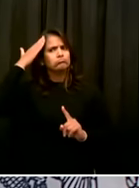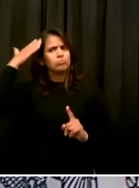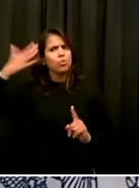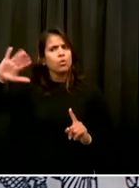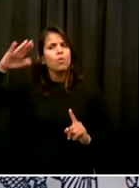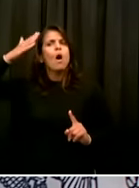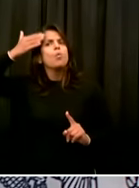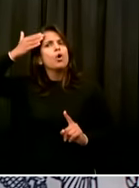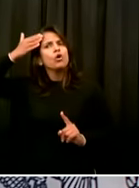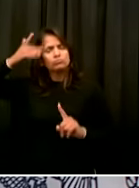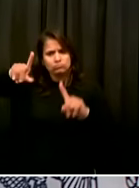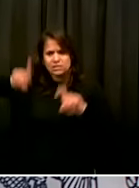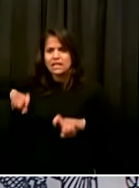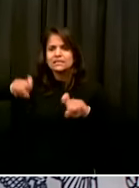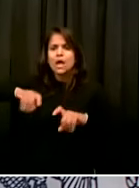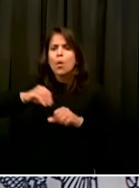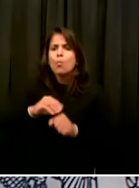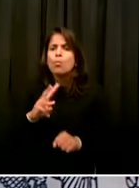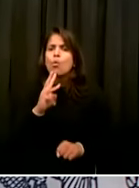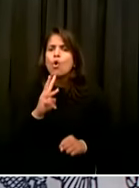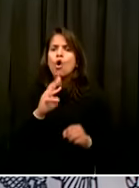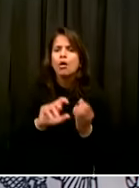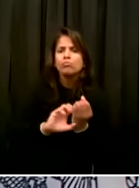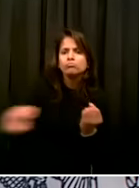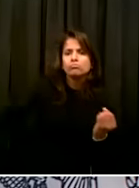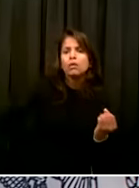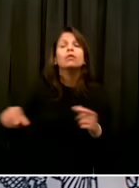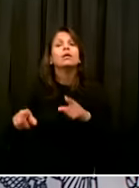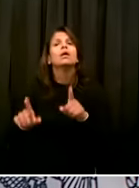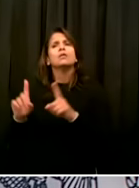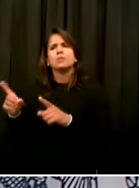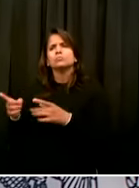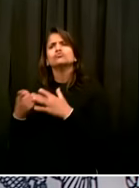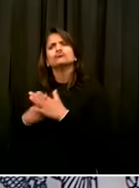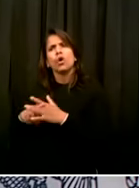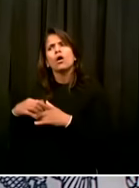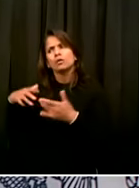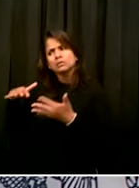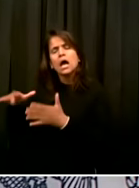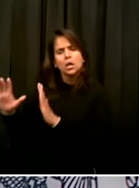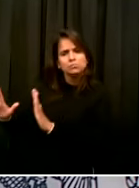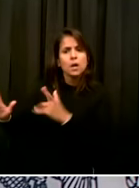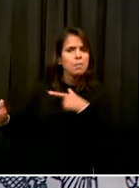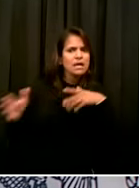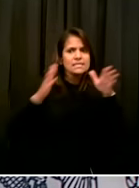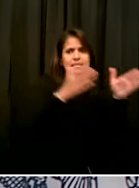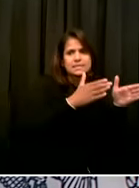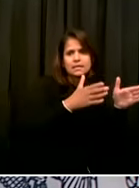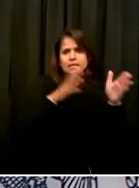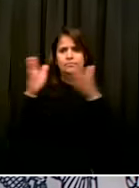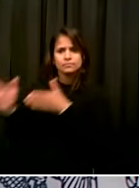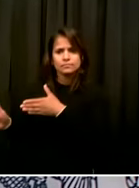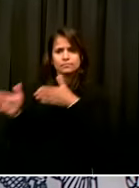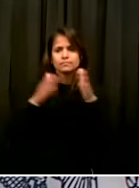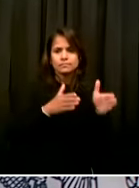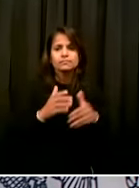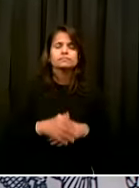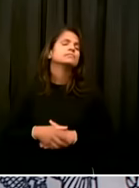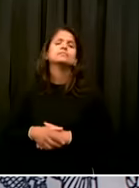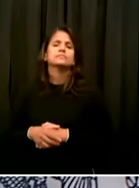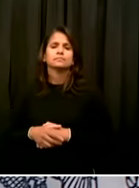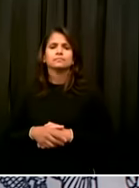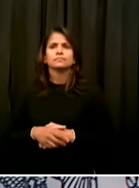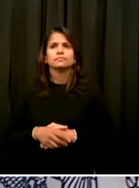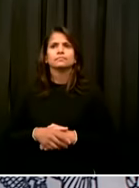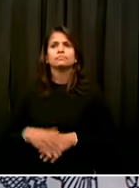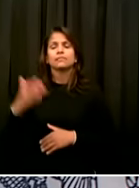Okay, thanks. I have a lot of questions can you hear me? Yep. Okay. I'm getting a lot of questions from listeners, friends, even my family